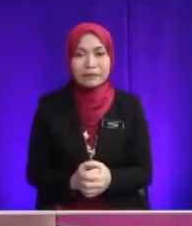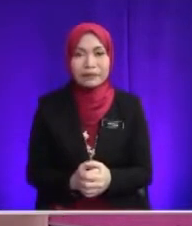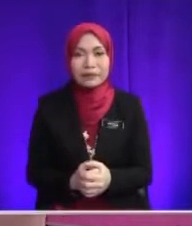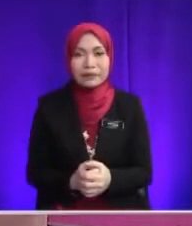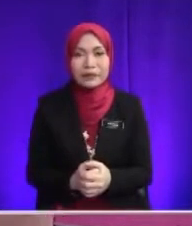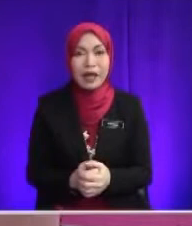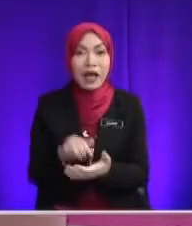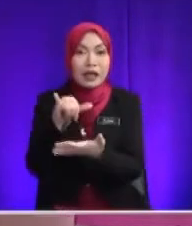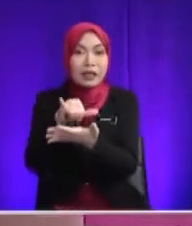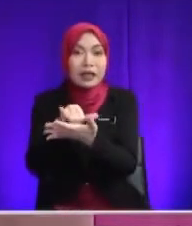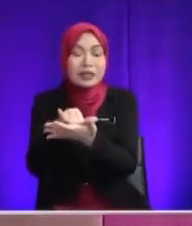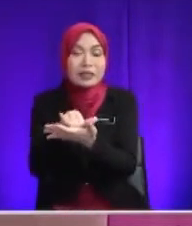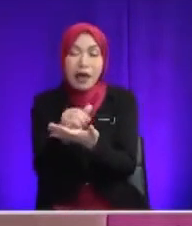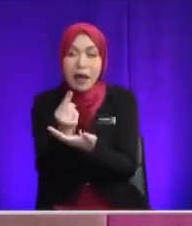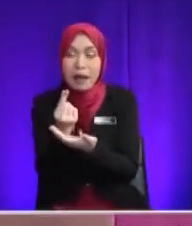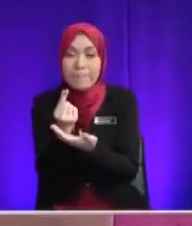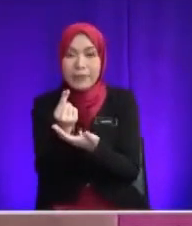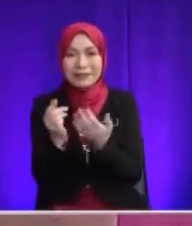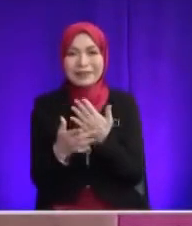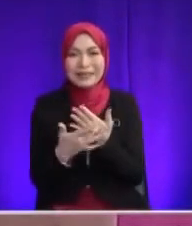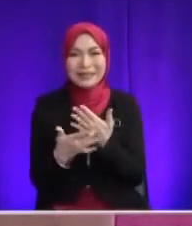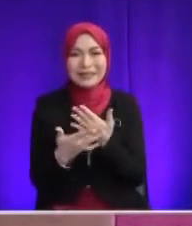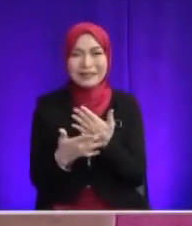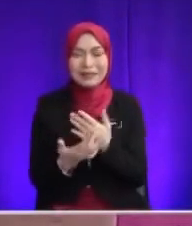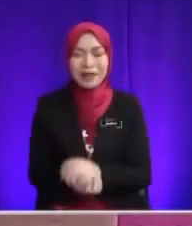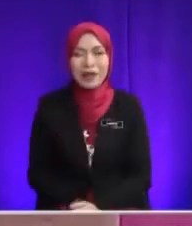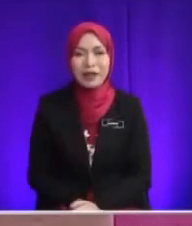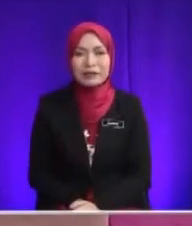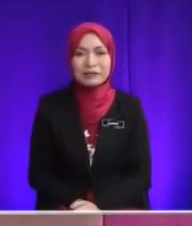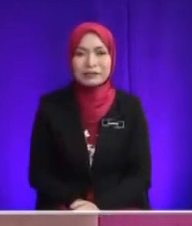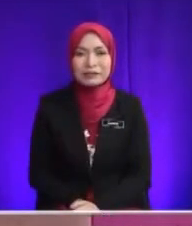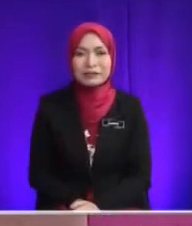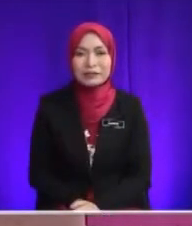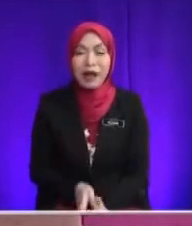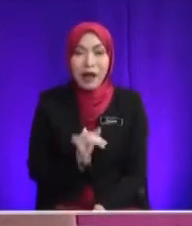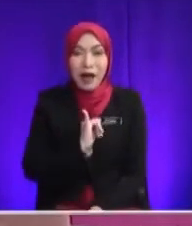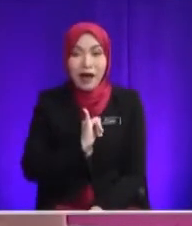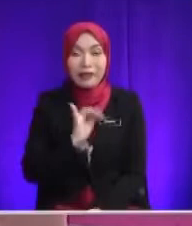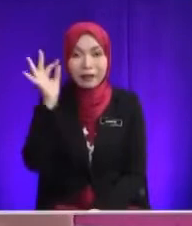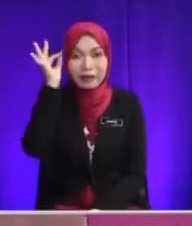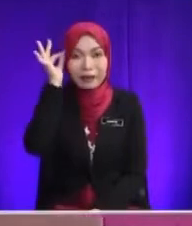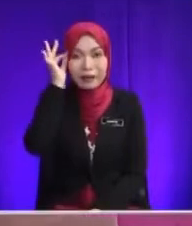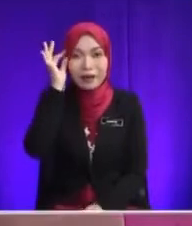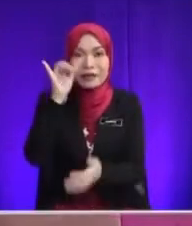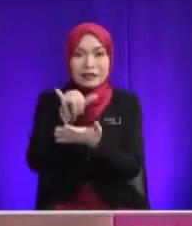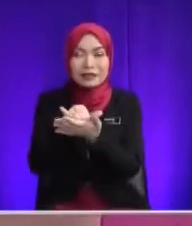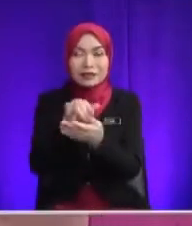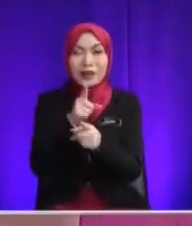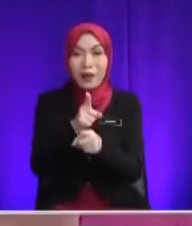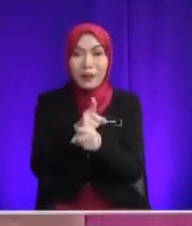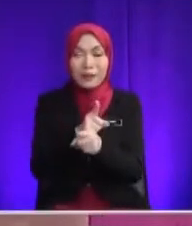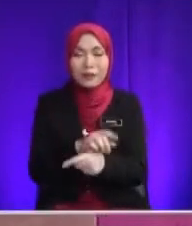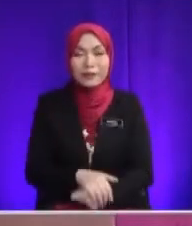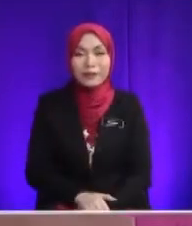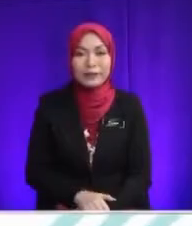bit easy. Let's check the answer. Well, so I think that's the correct one. Okay, why don't we let the students to